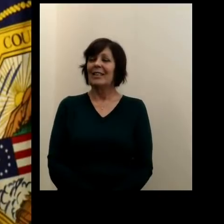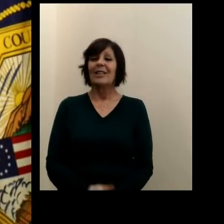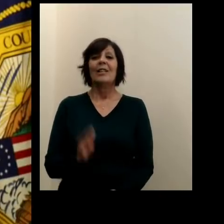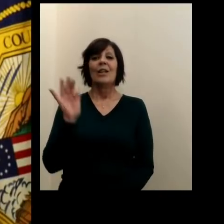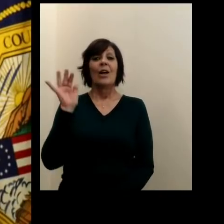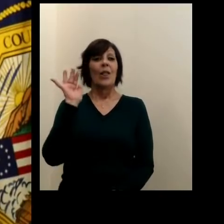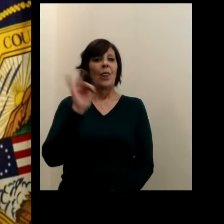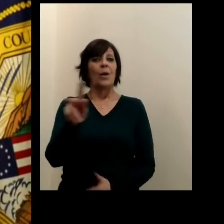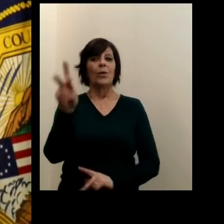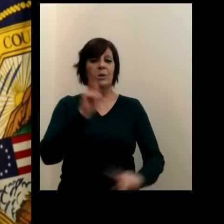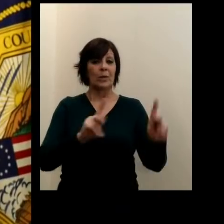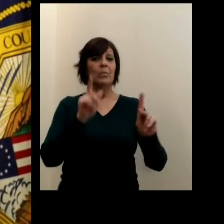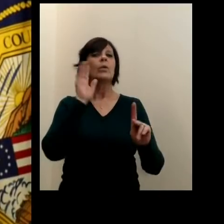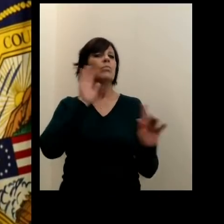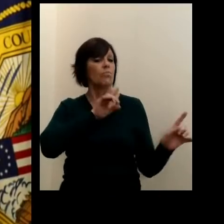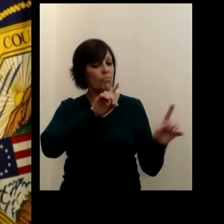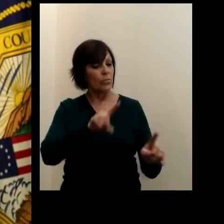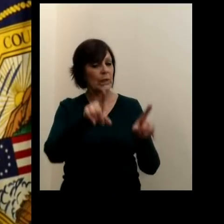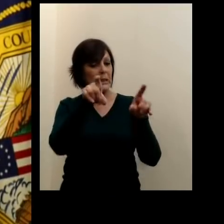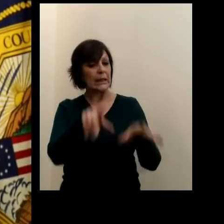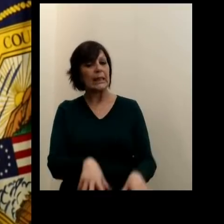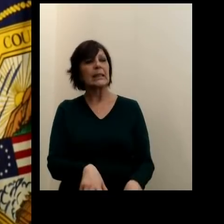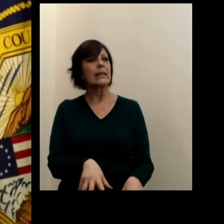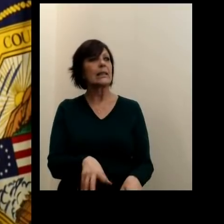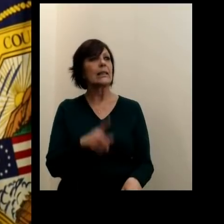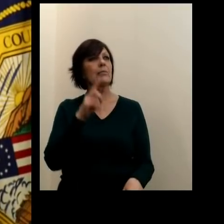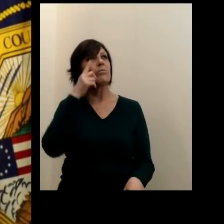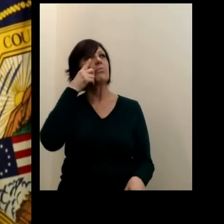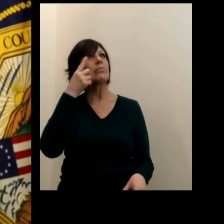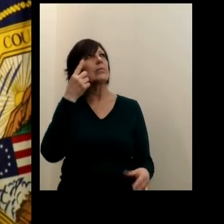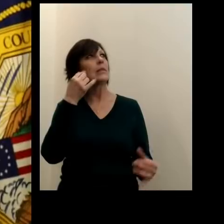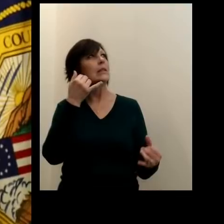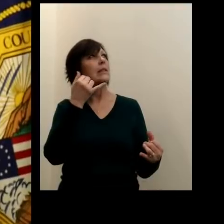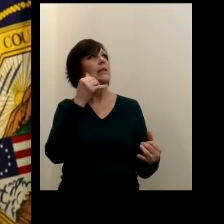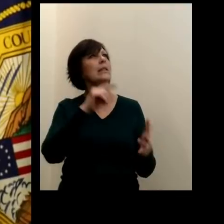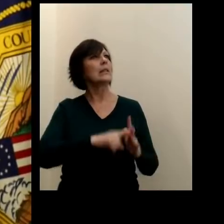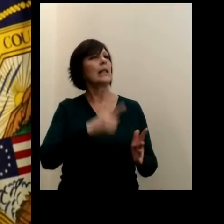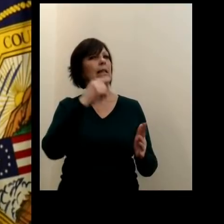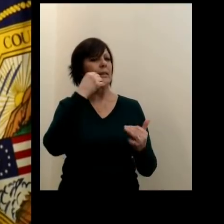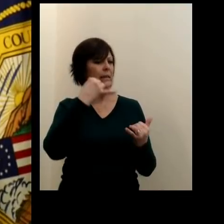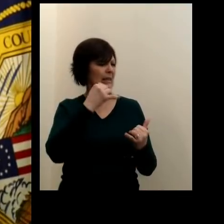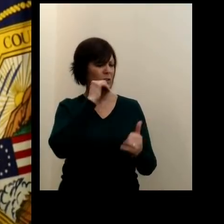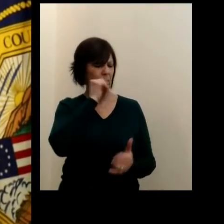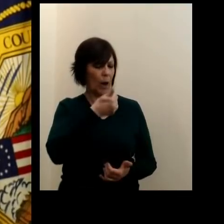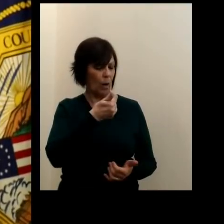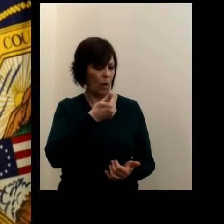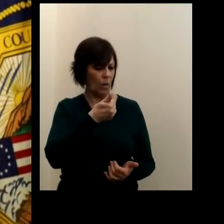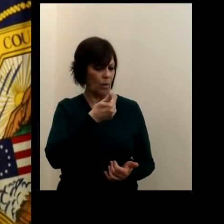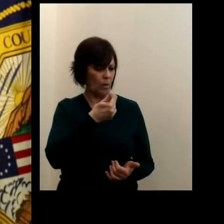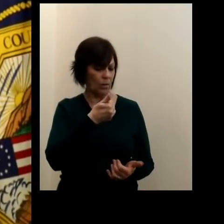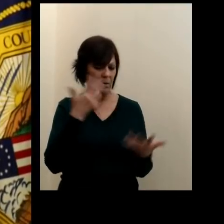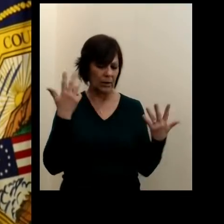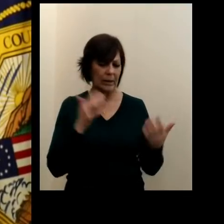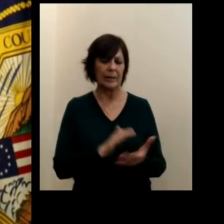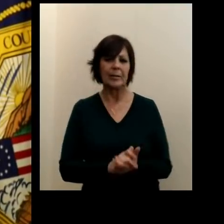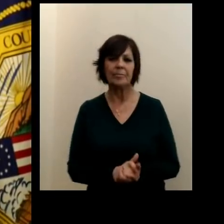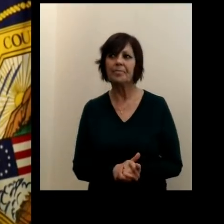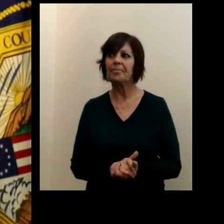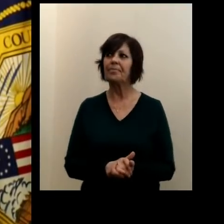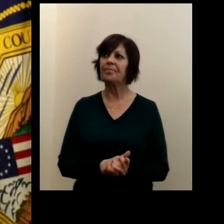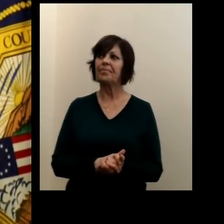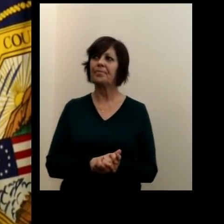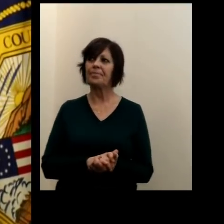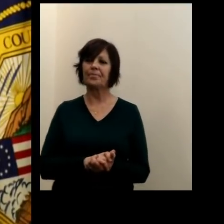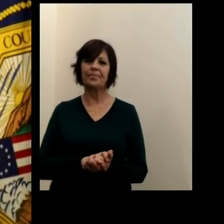those individuals will be tested, I think, starting, if not today, tomorrow. I thought they were starting, but it would be better